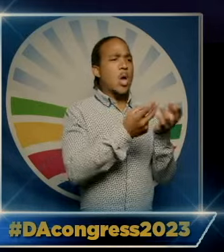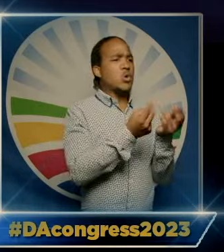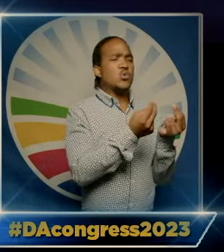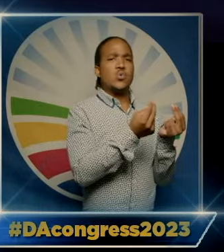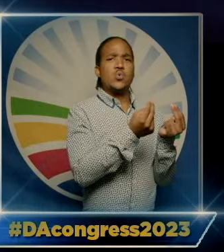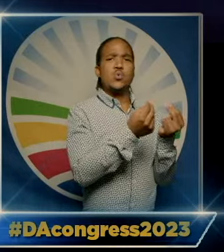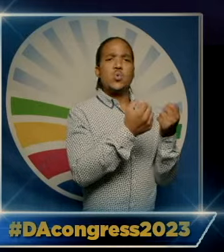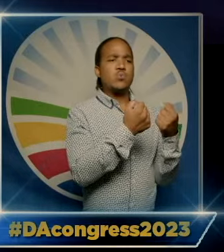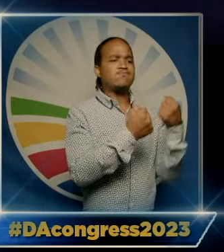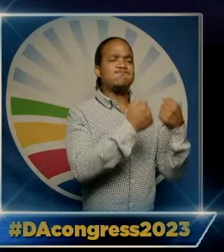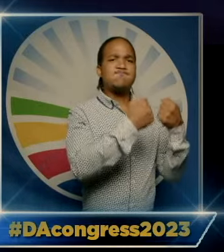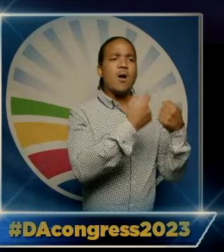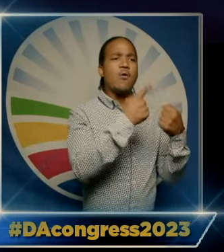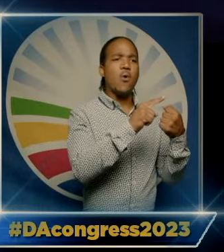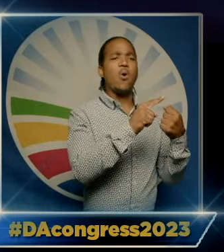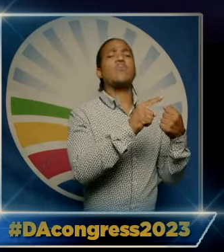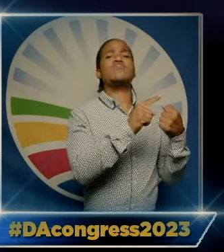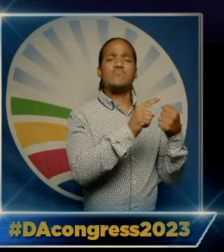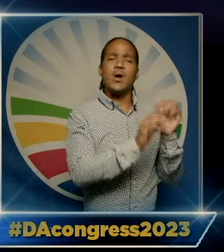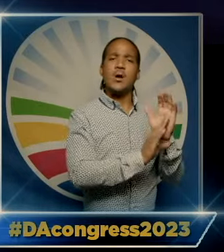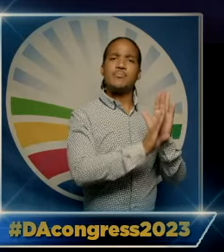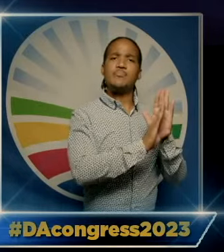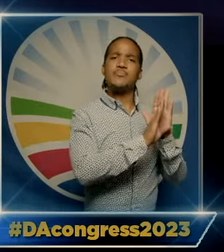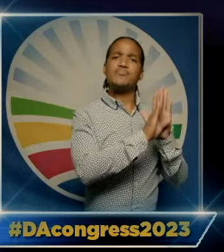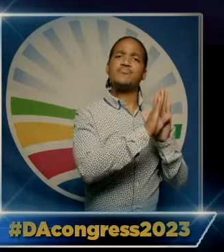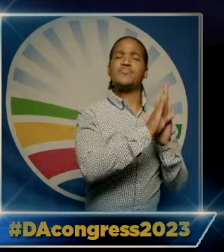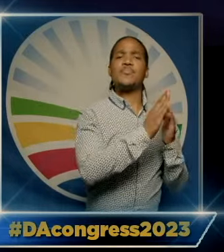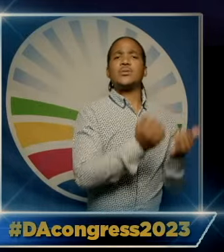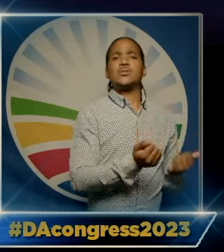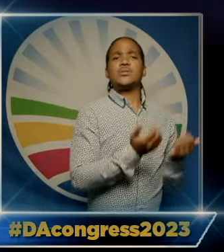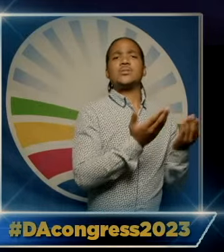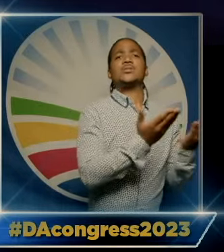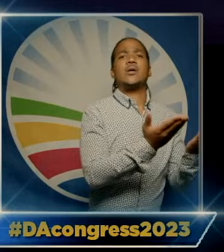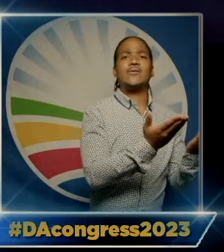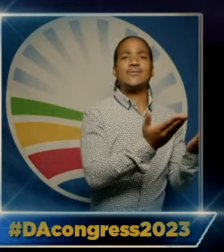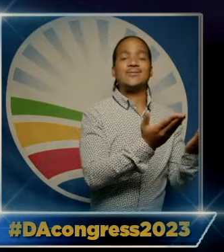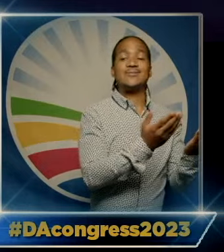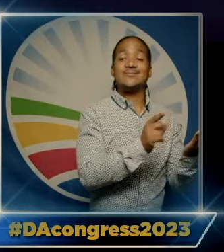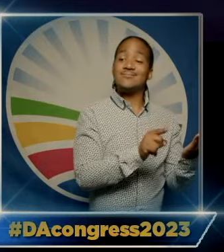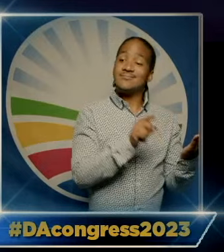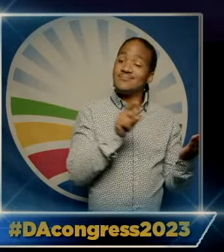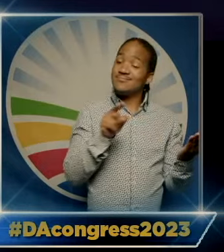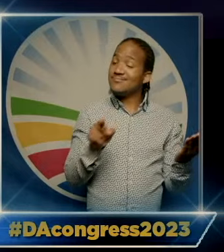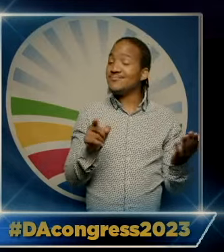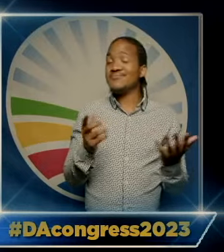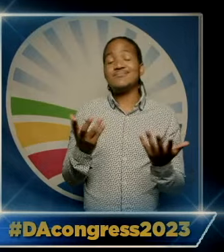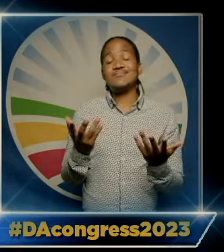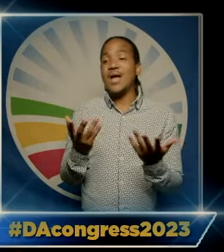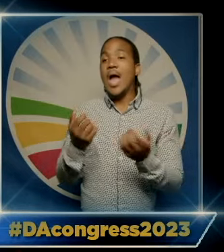improve service delivery, Emfuleni's municipal vehicles were being seized to help pay Eskom's debt.